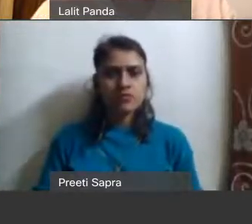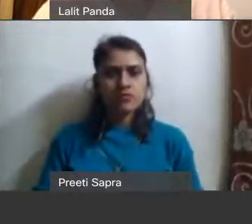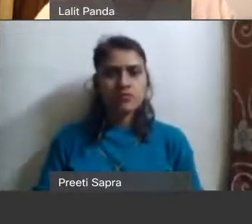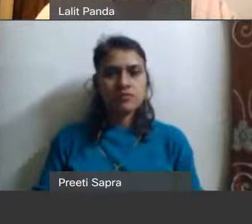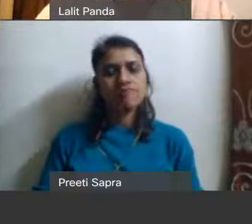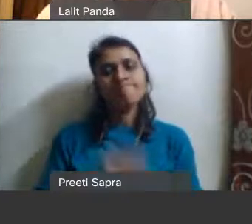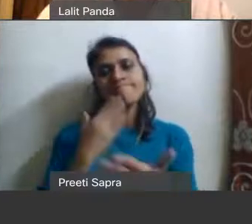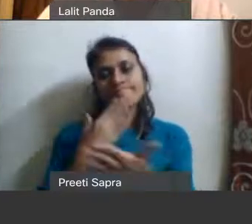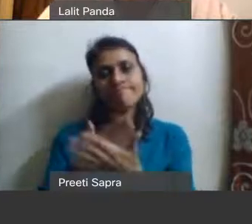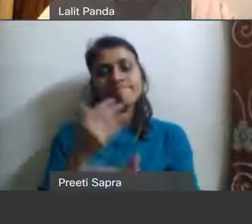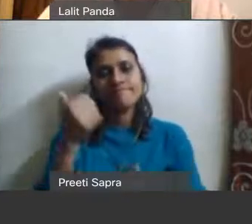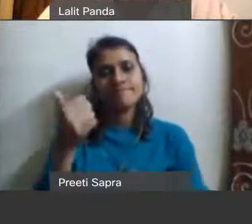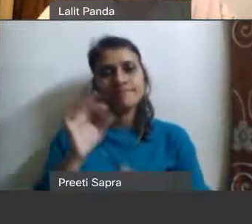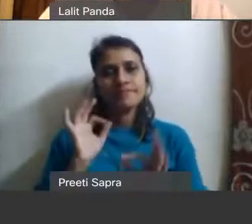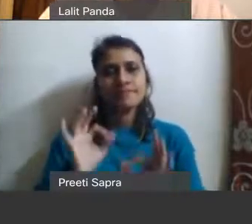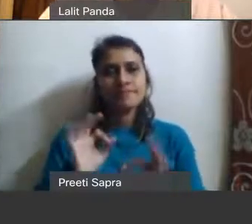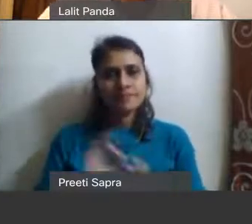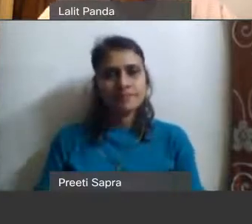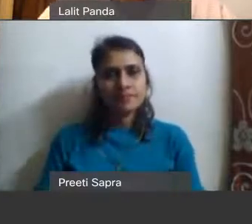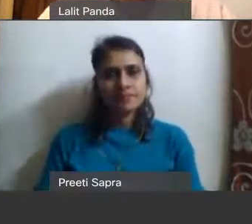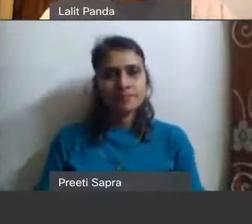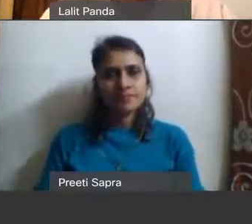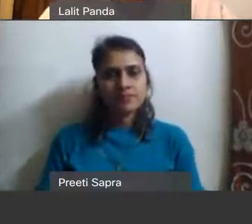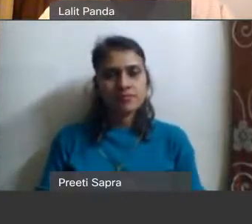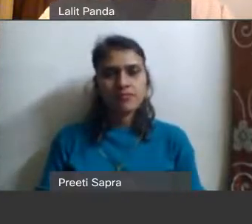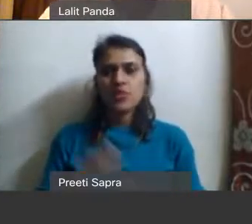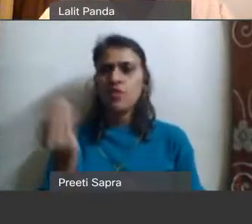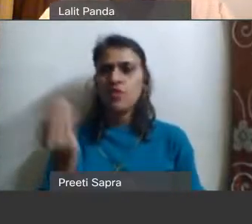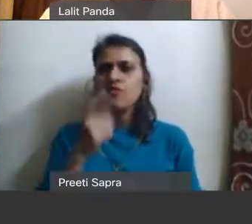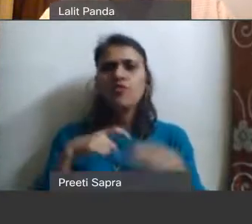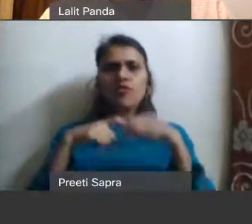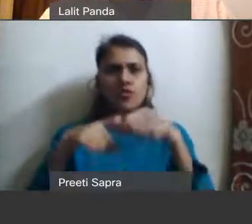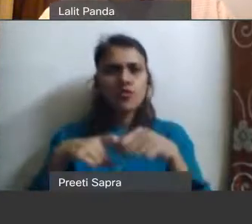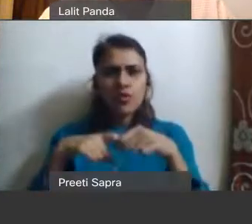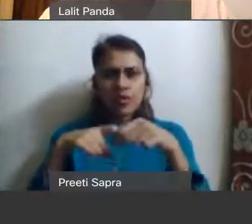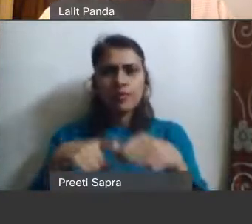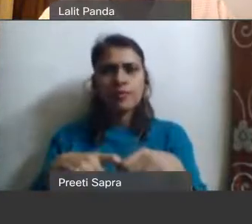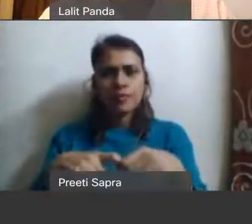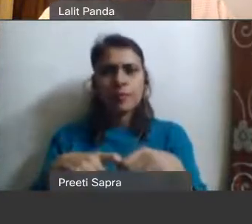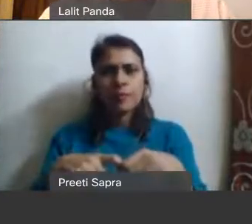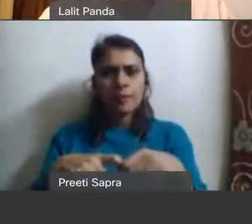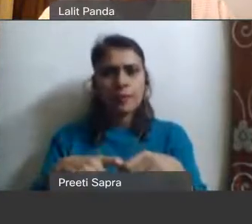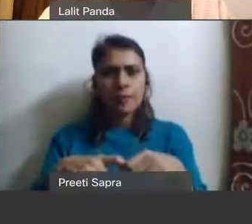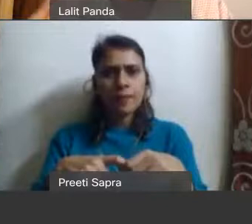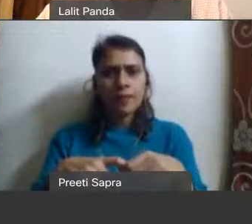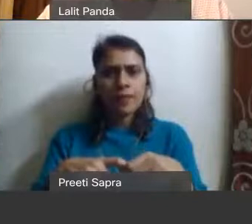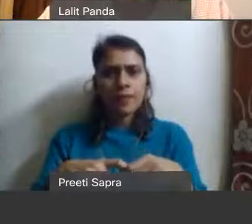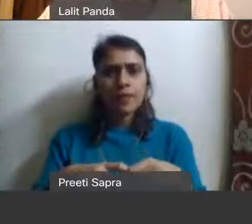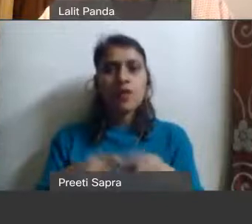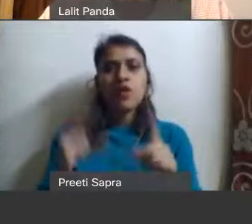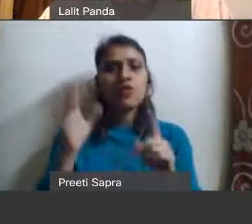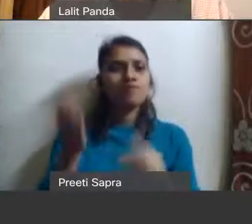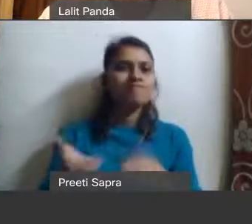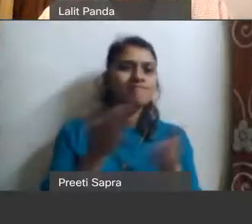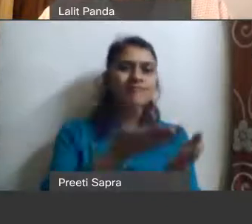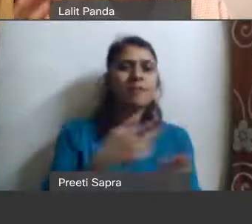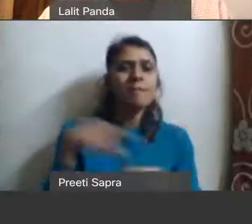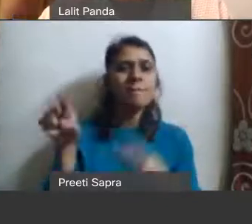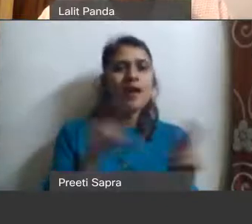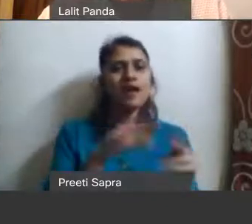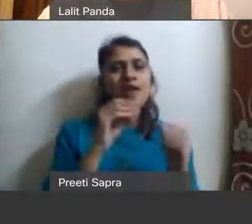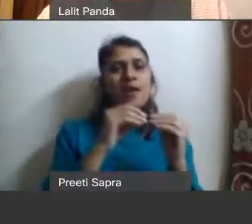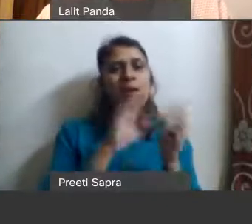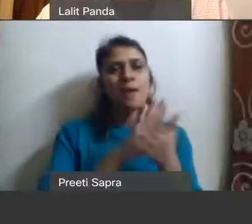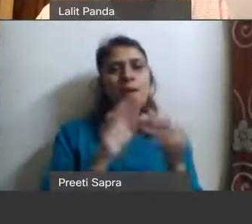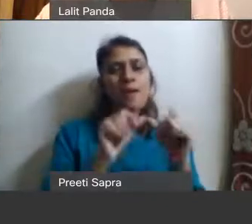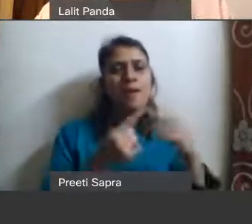Thank you so much. This really raises a few questions that actually I can bring back to Professor Bhatt on